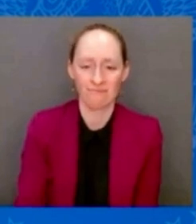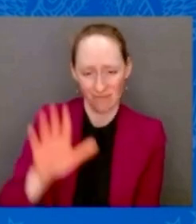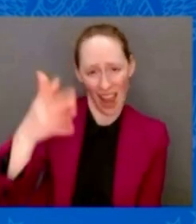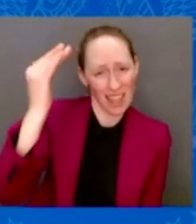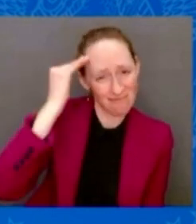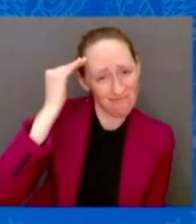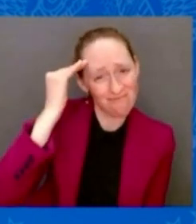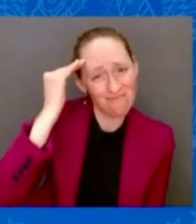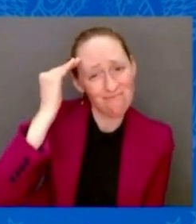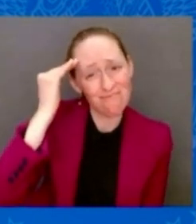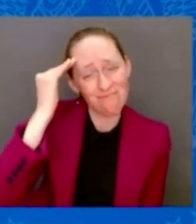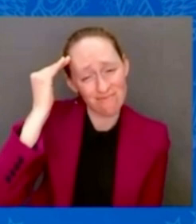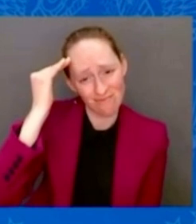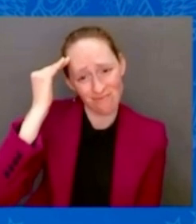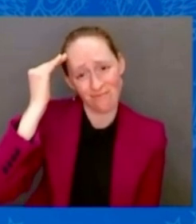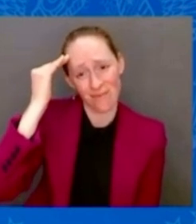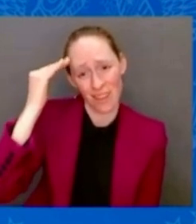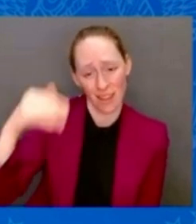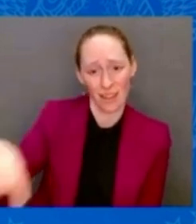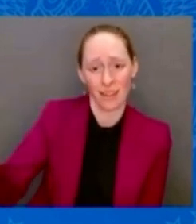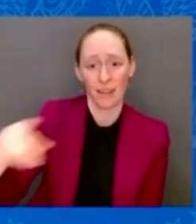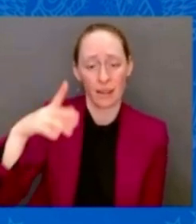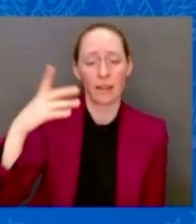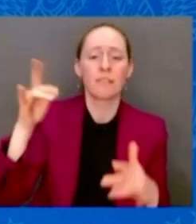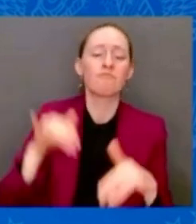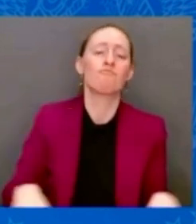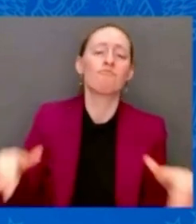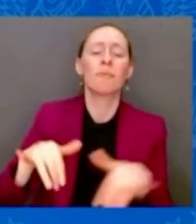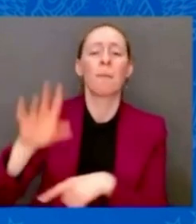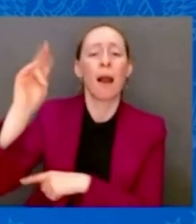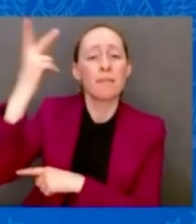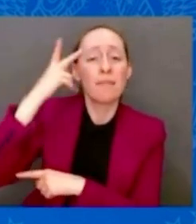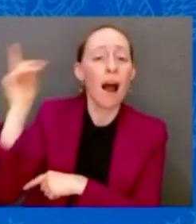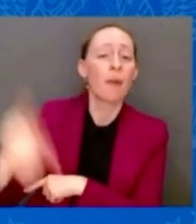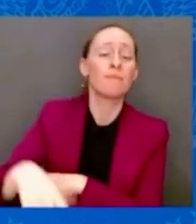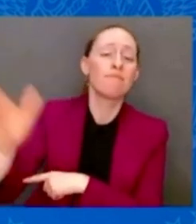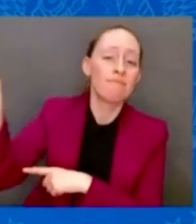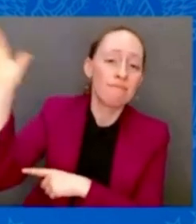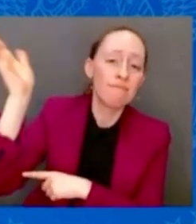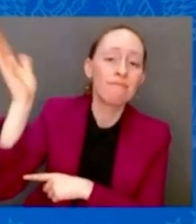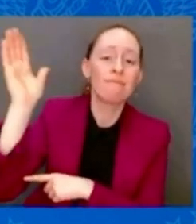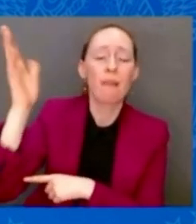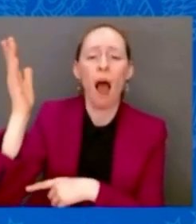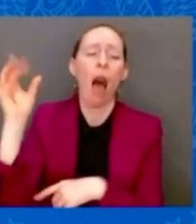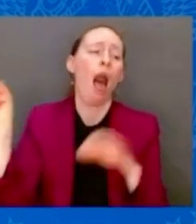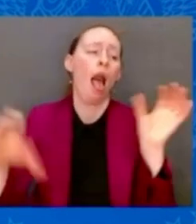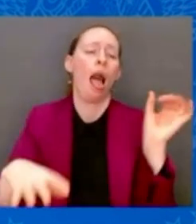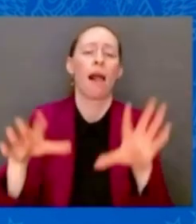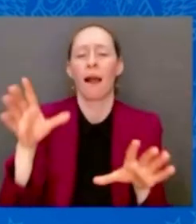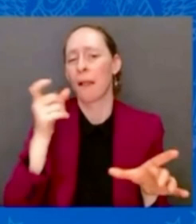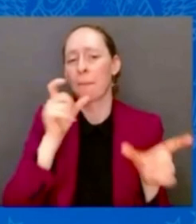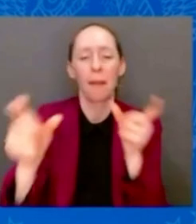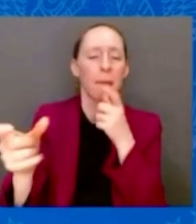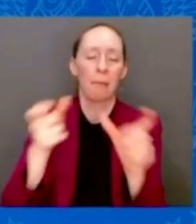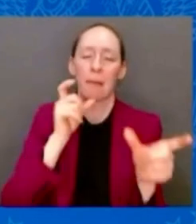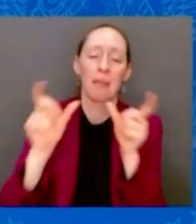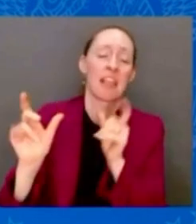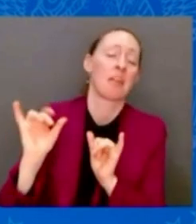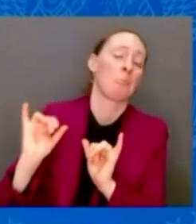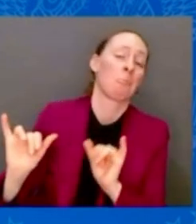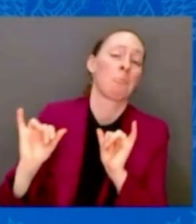nice to hear, like we run in when others run out. You are the only person I've ever